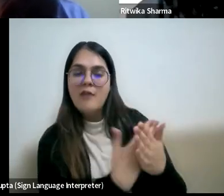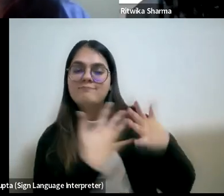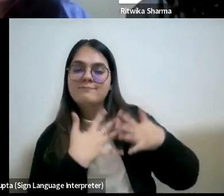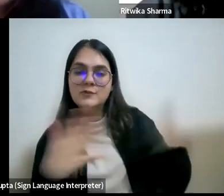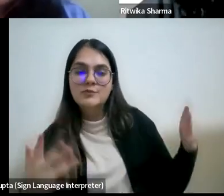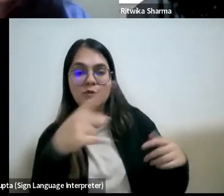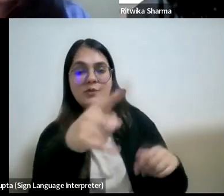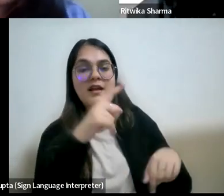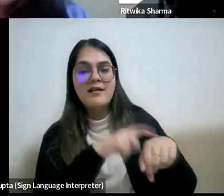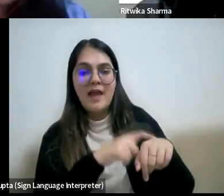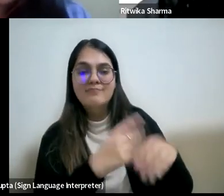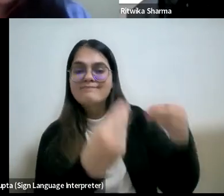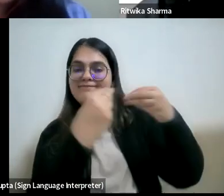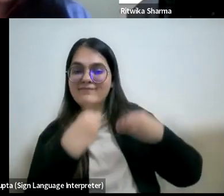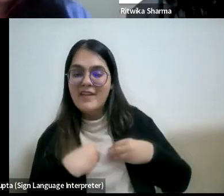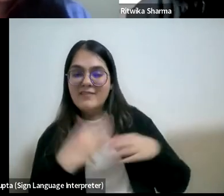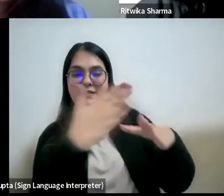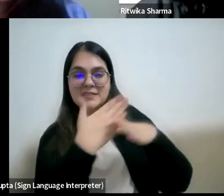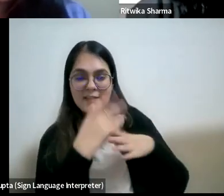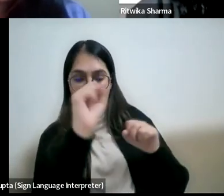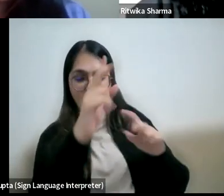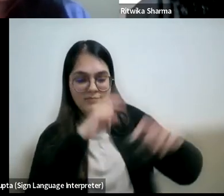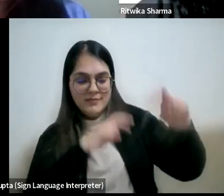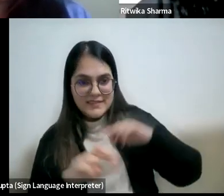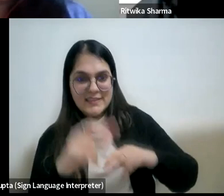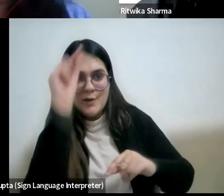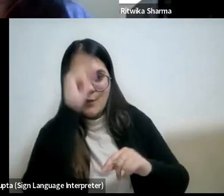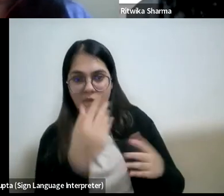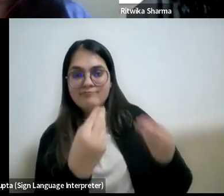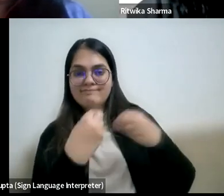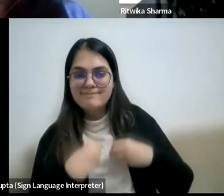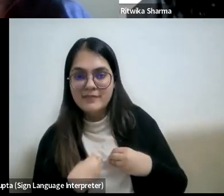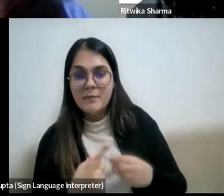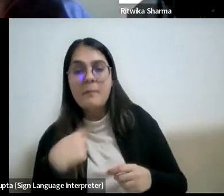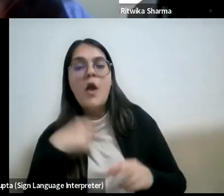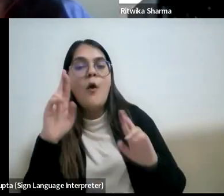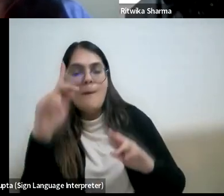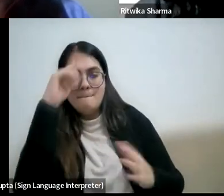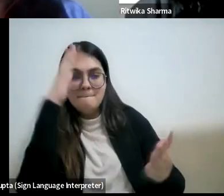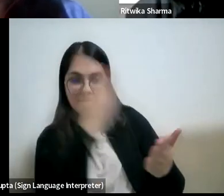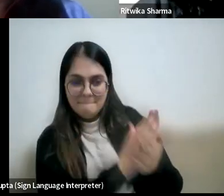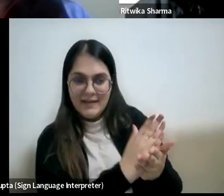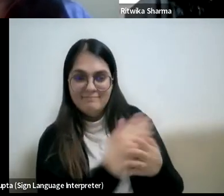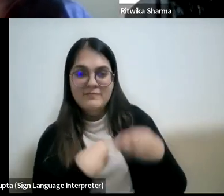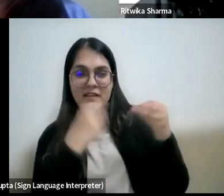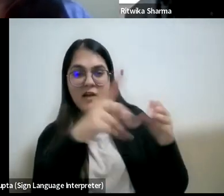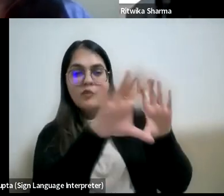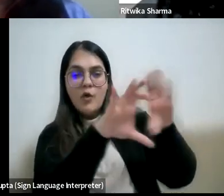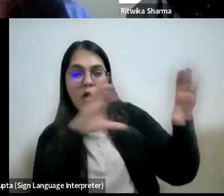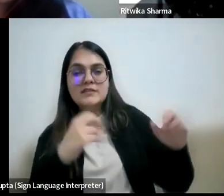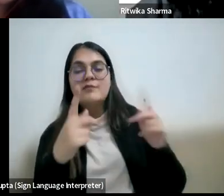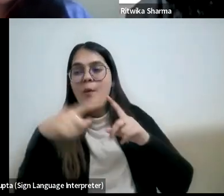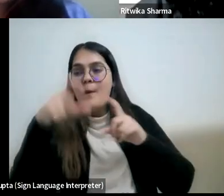for taking out the time to share your research findings with us. I do believe that your work truly takes the Constitution to the people,